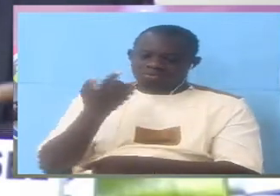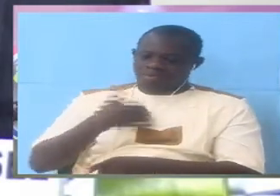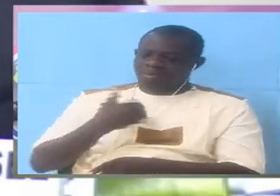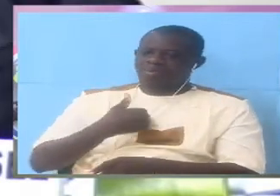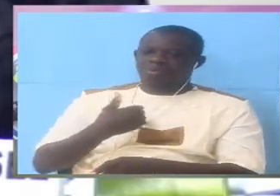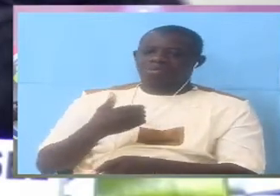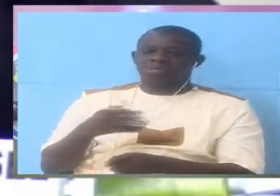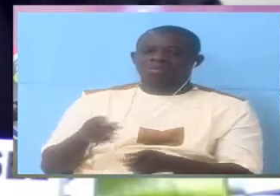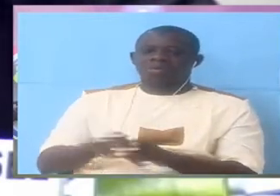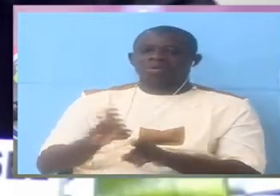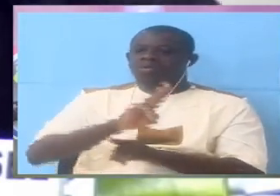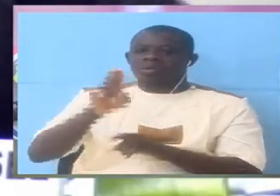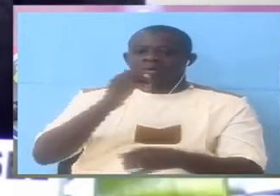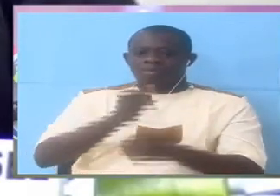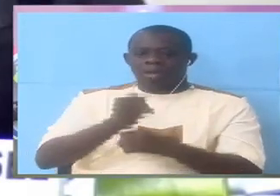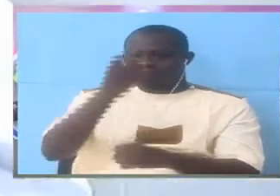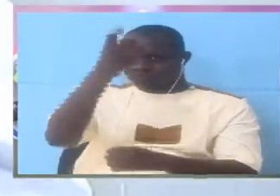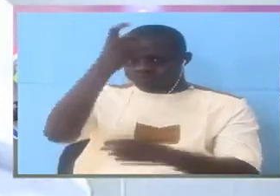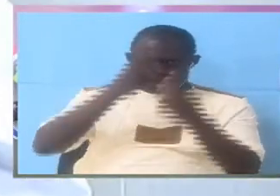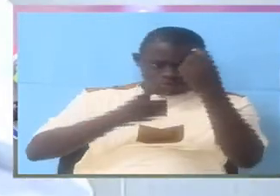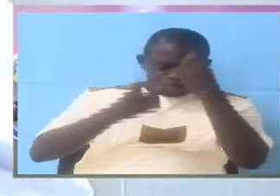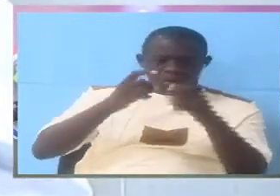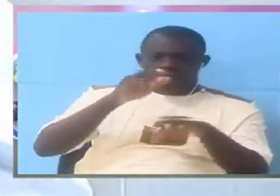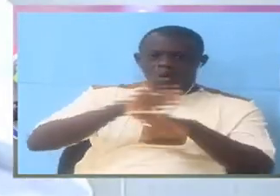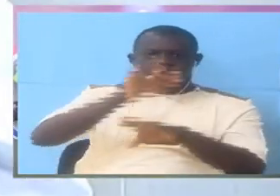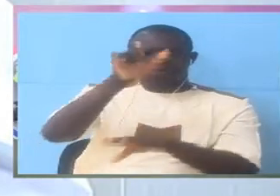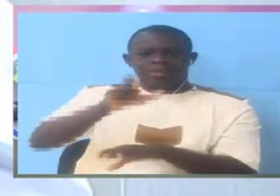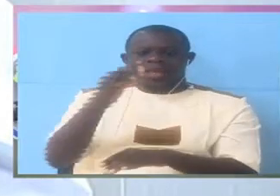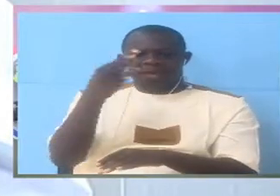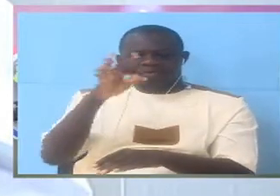you cannot be harsh on somebody you want to get information from. This